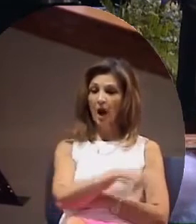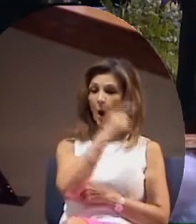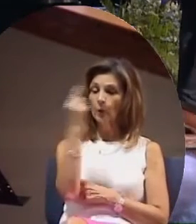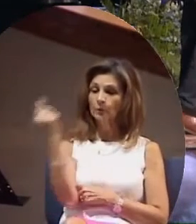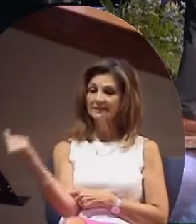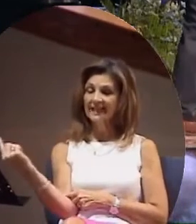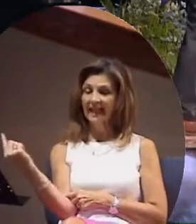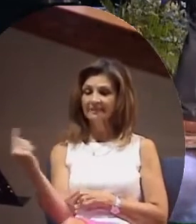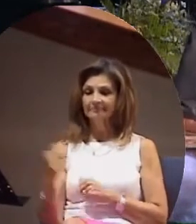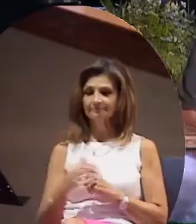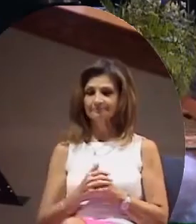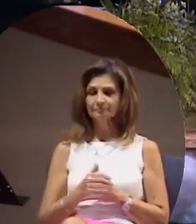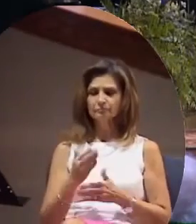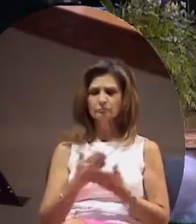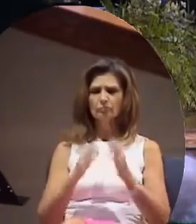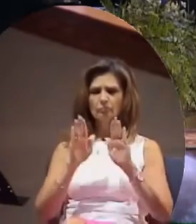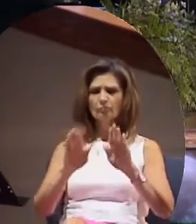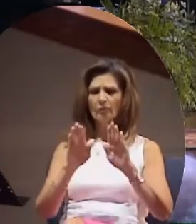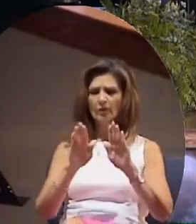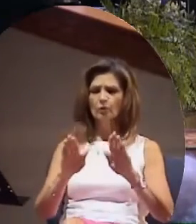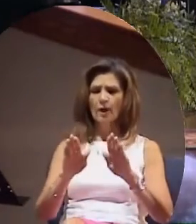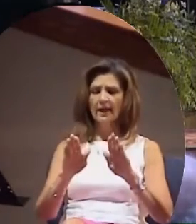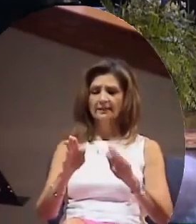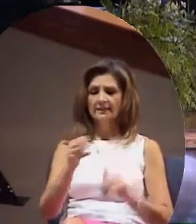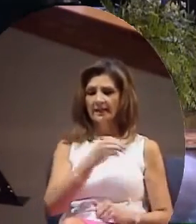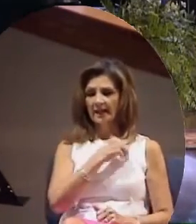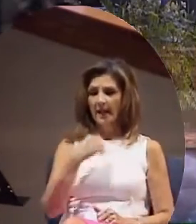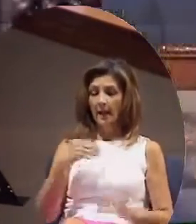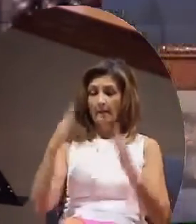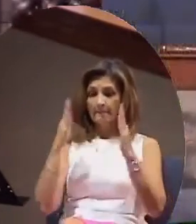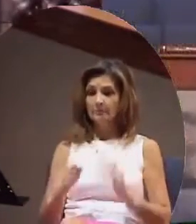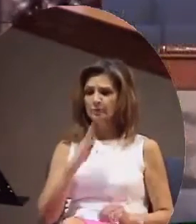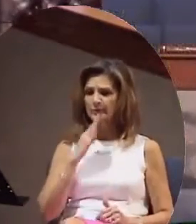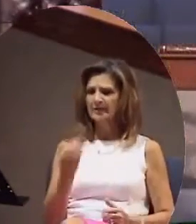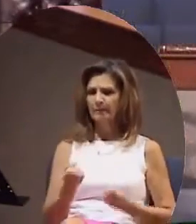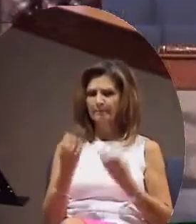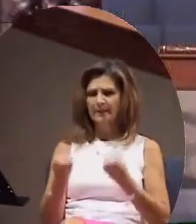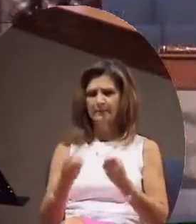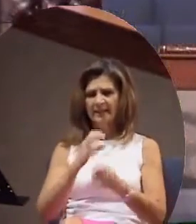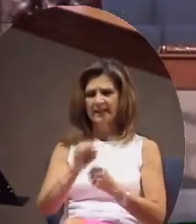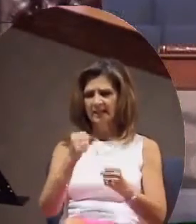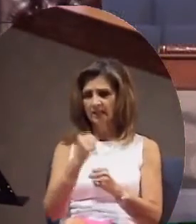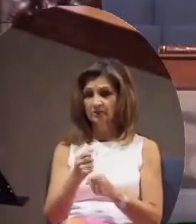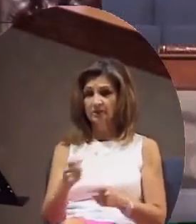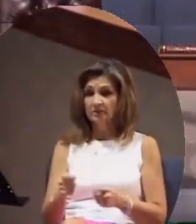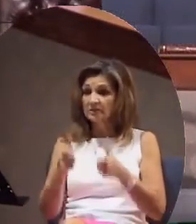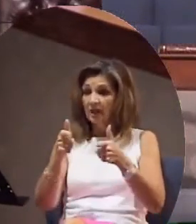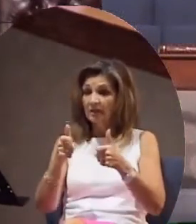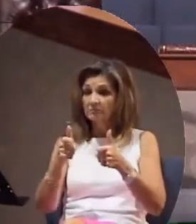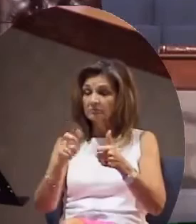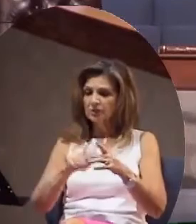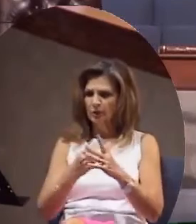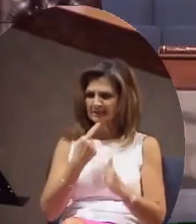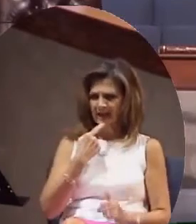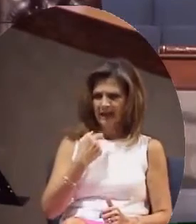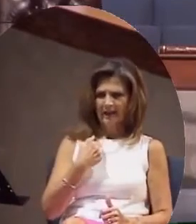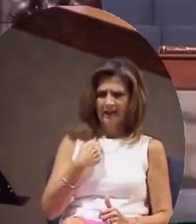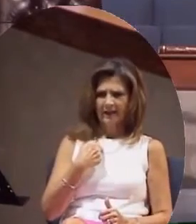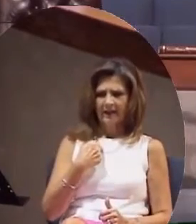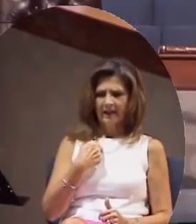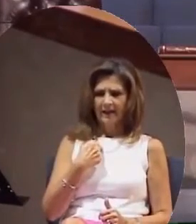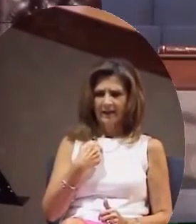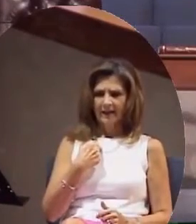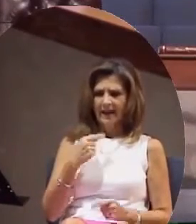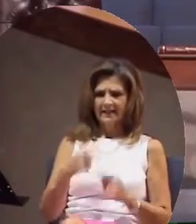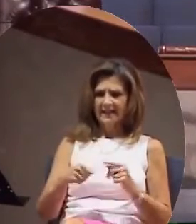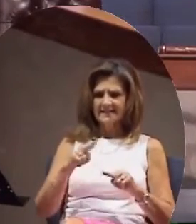And some great members, folks that I have at church, been there for years and years. And all of a sudden, they started saying, "Well,